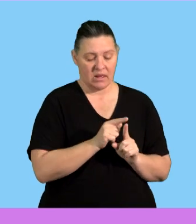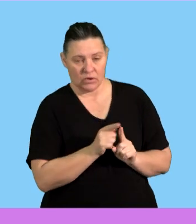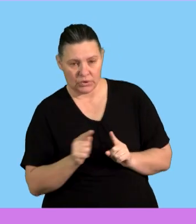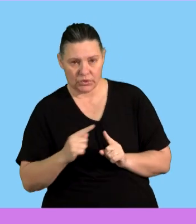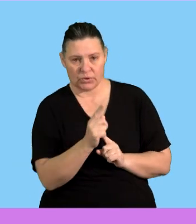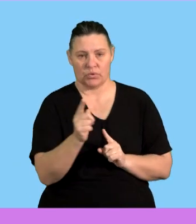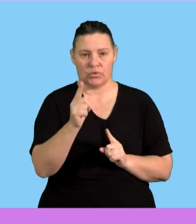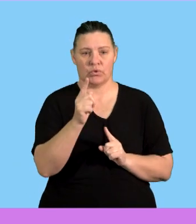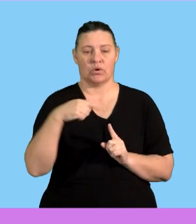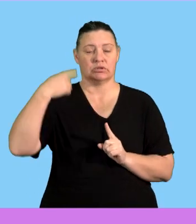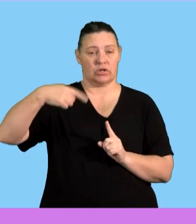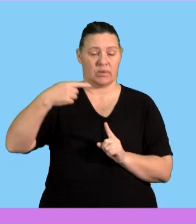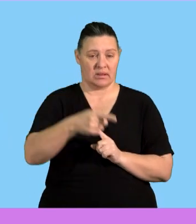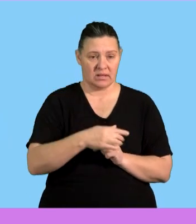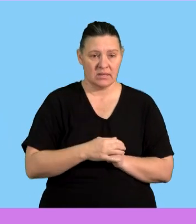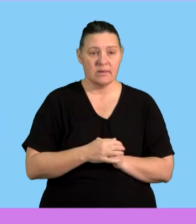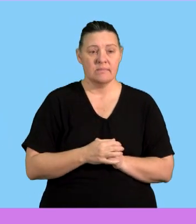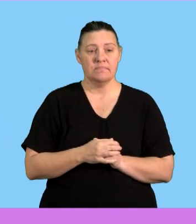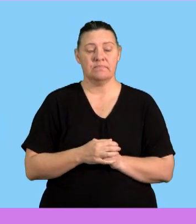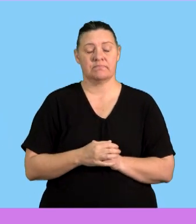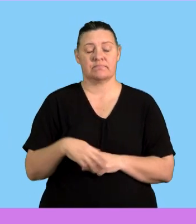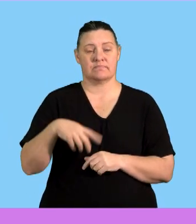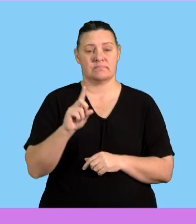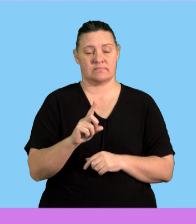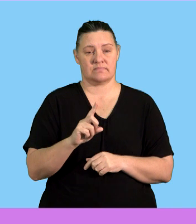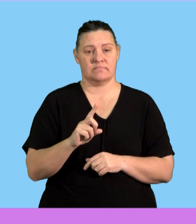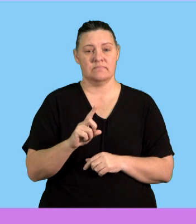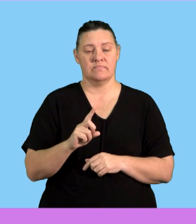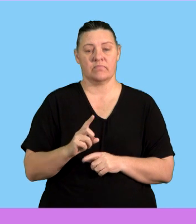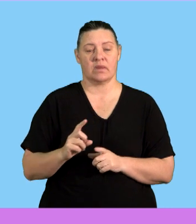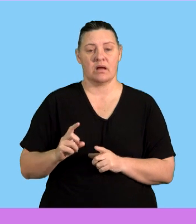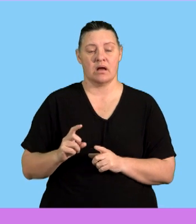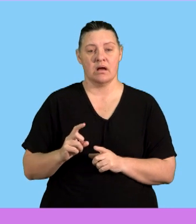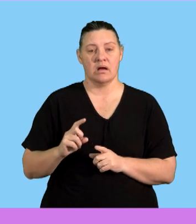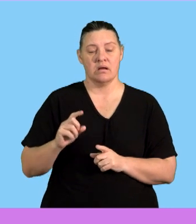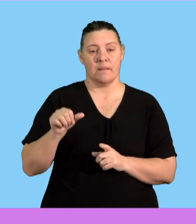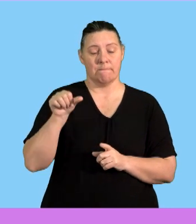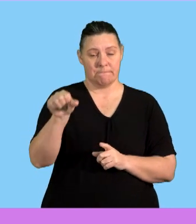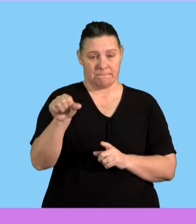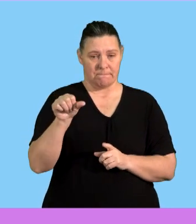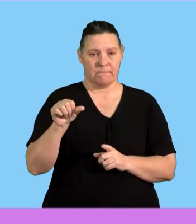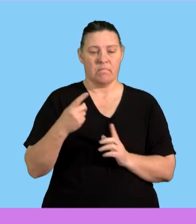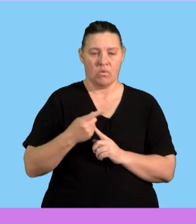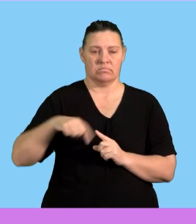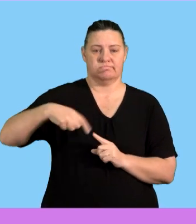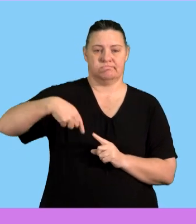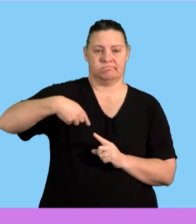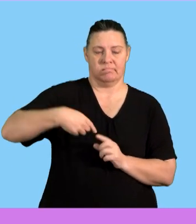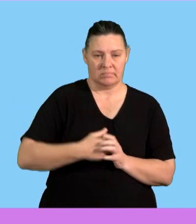rail through the turner wheel. And then lastly, D, turn on the power button and start